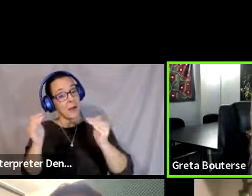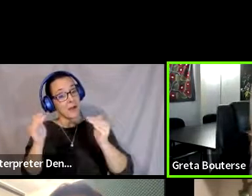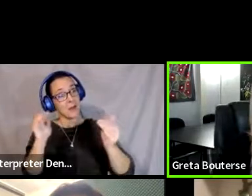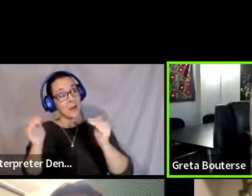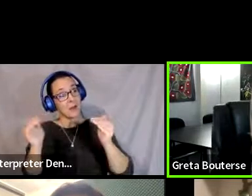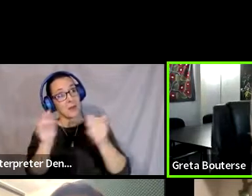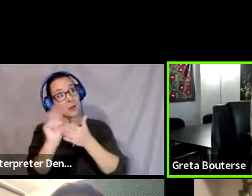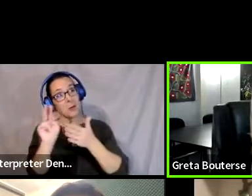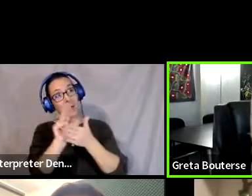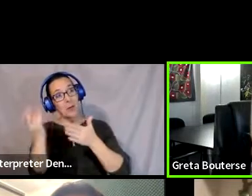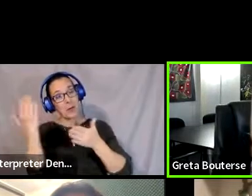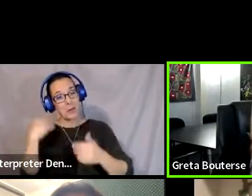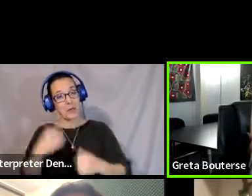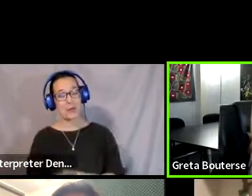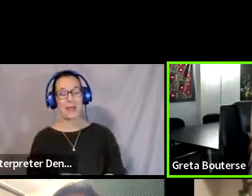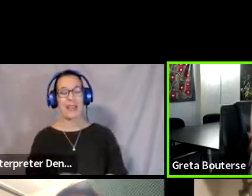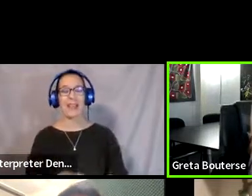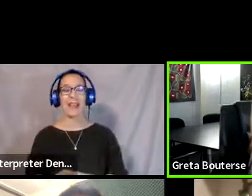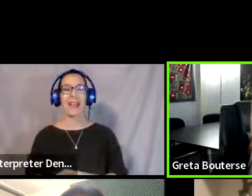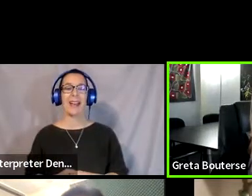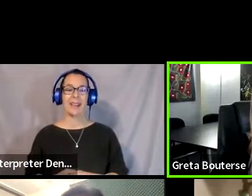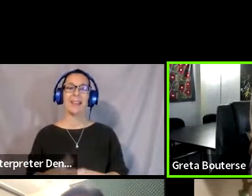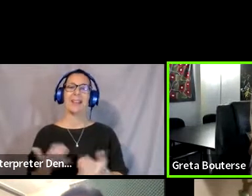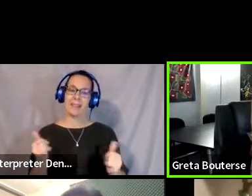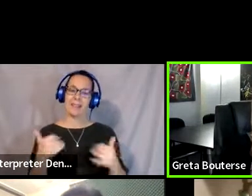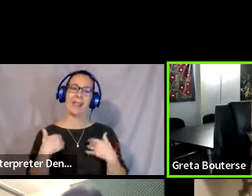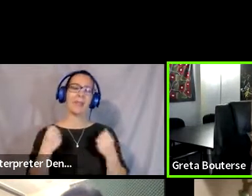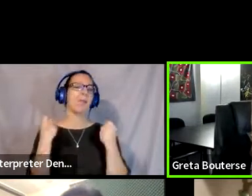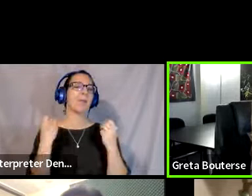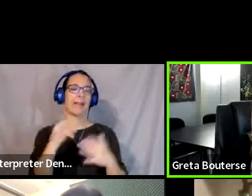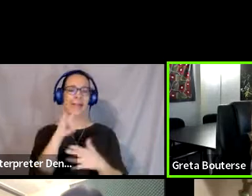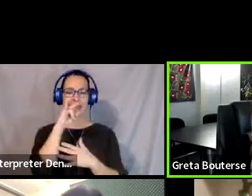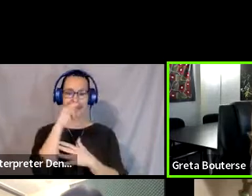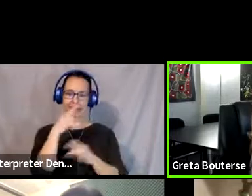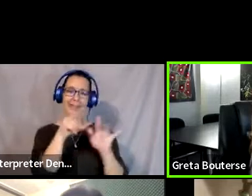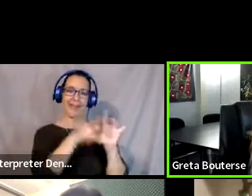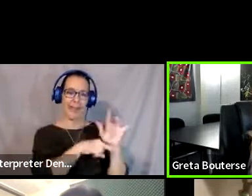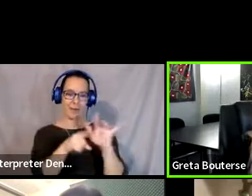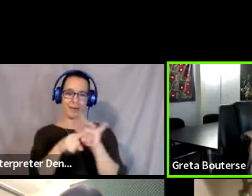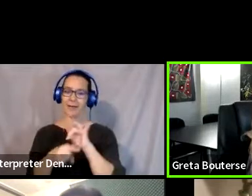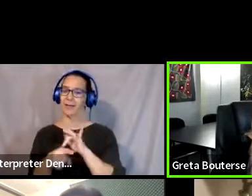still have, a lot of kids absent, and it's ever changing. And